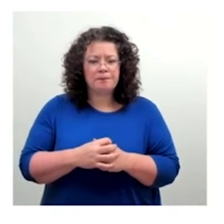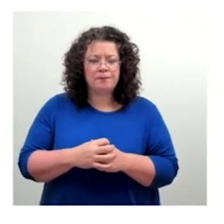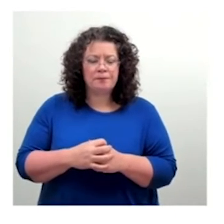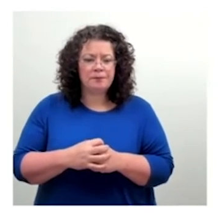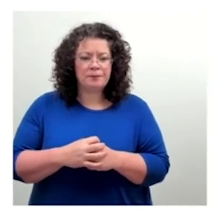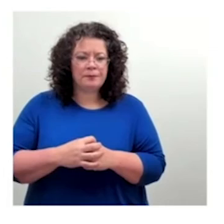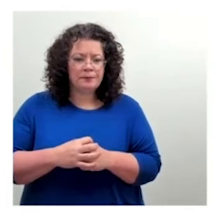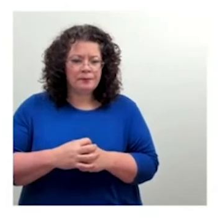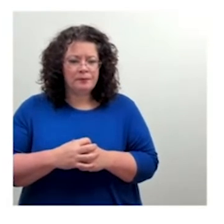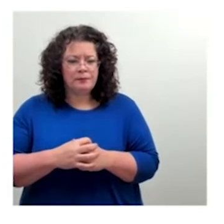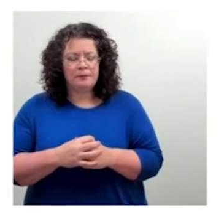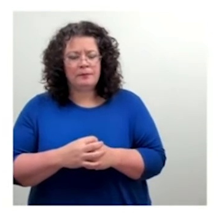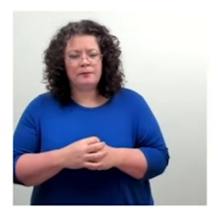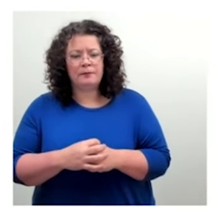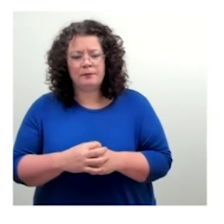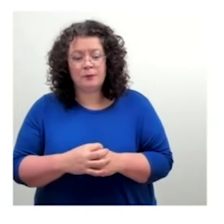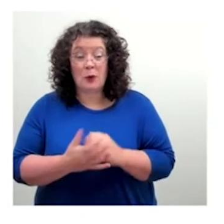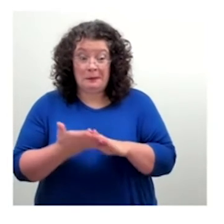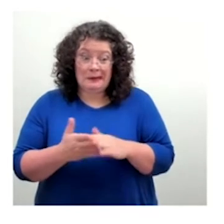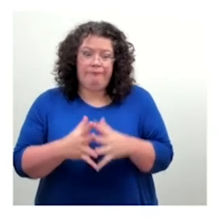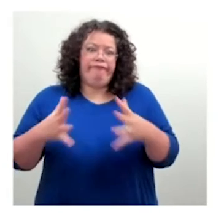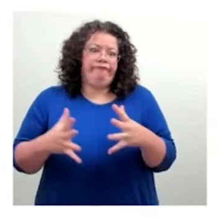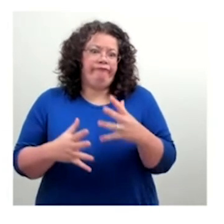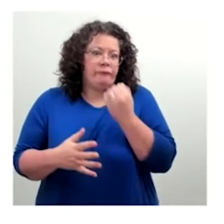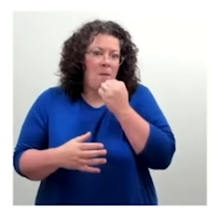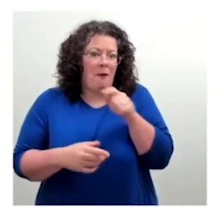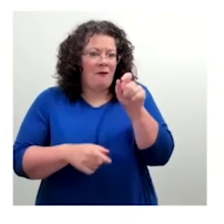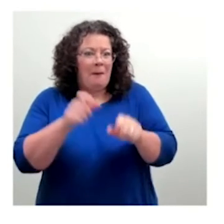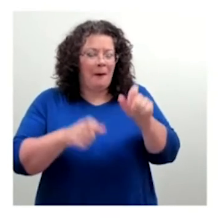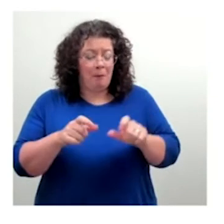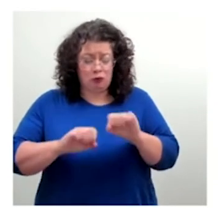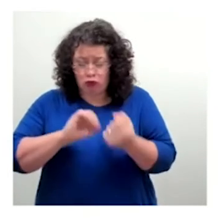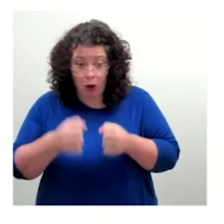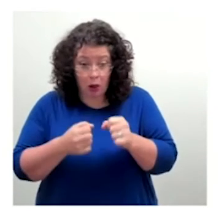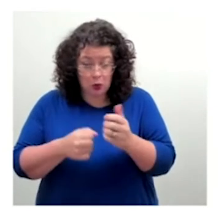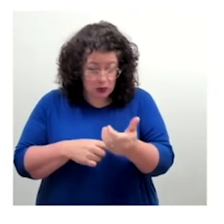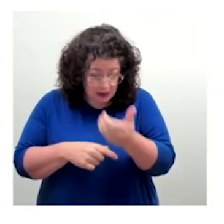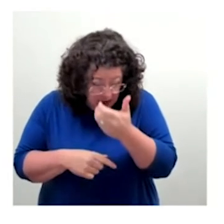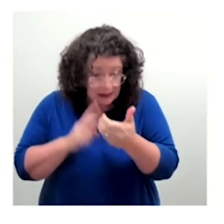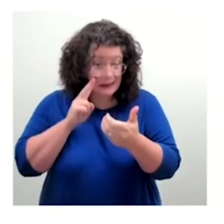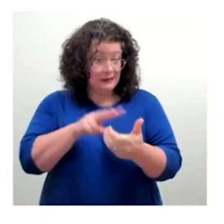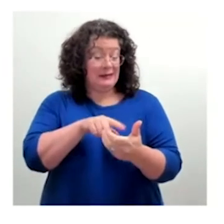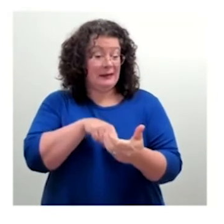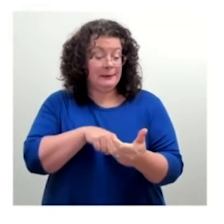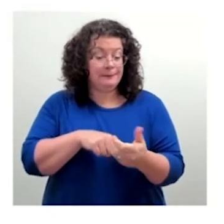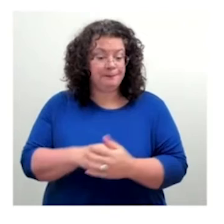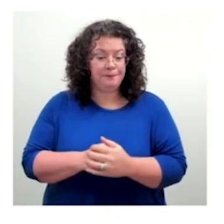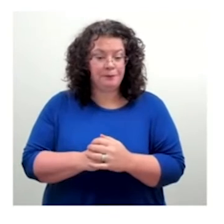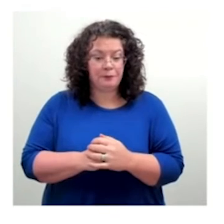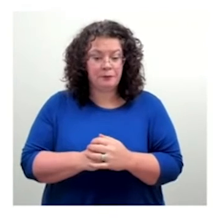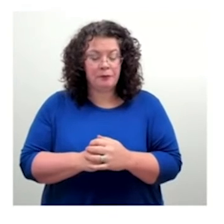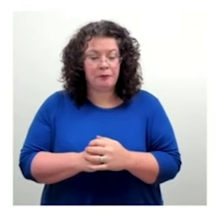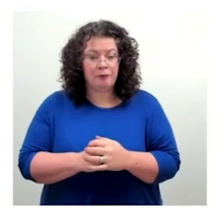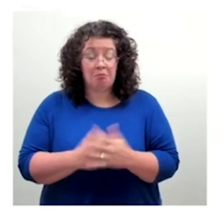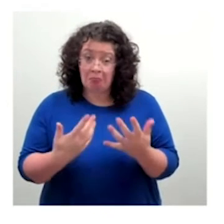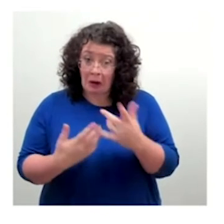that on an actual mobile device. Most importantly, though, could it be any better? So this is a genuine map, which I found